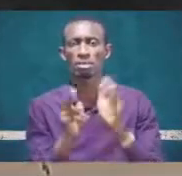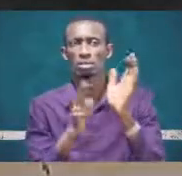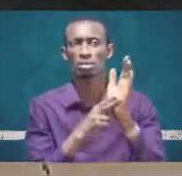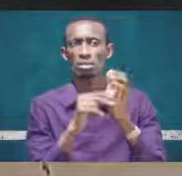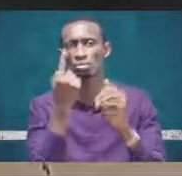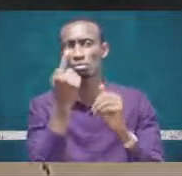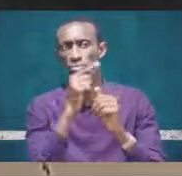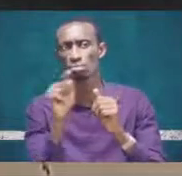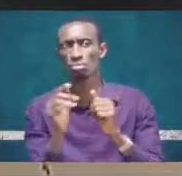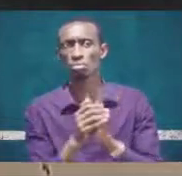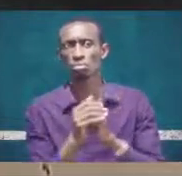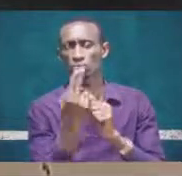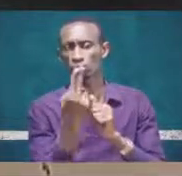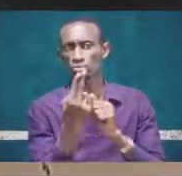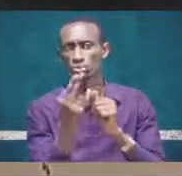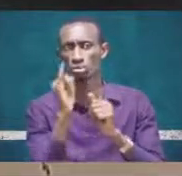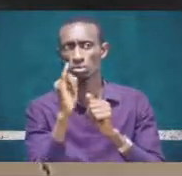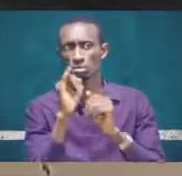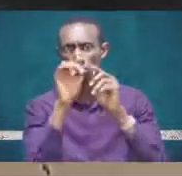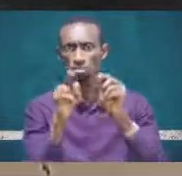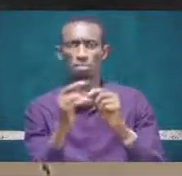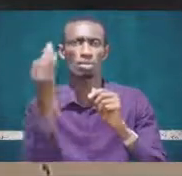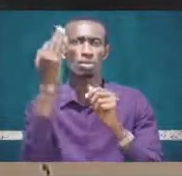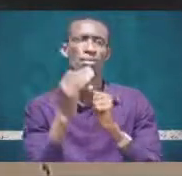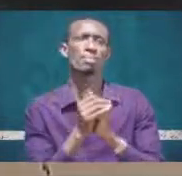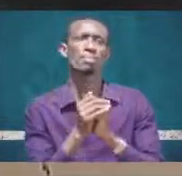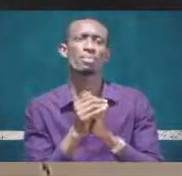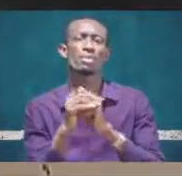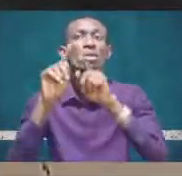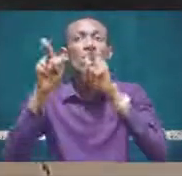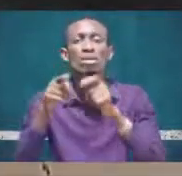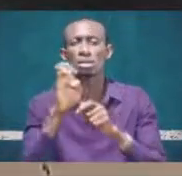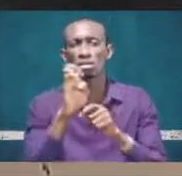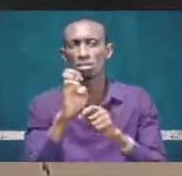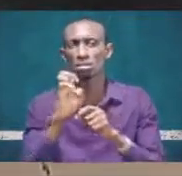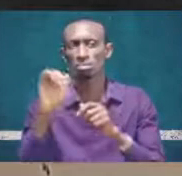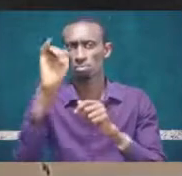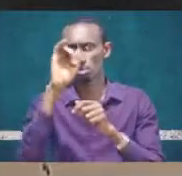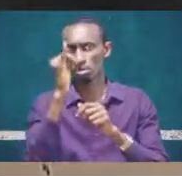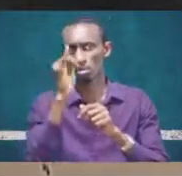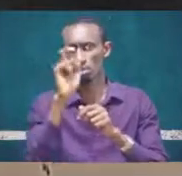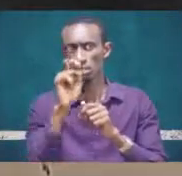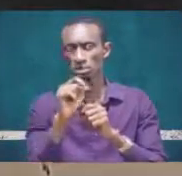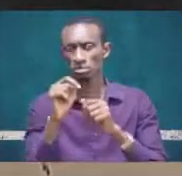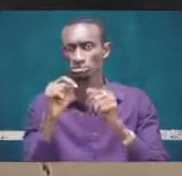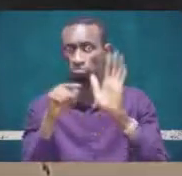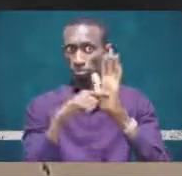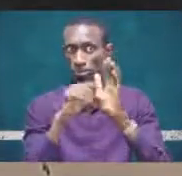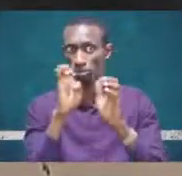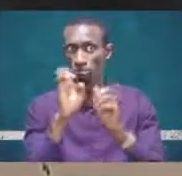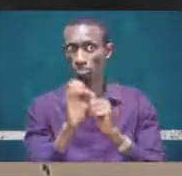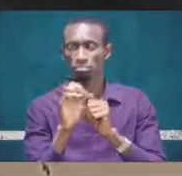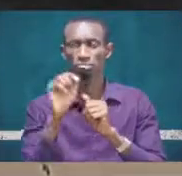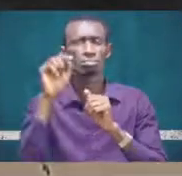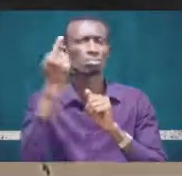3, then e power ix minus e power minus ix, result power